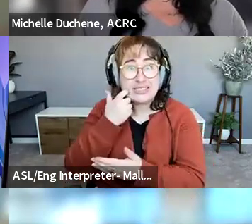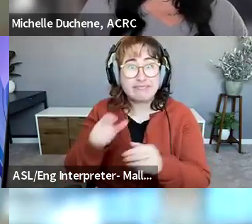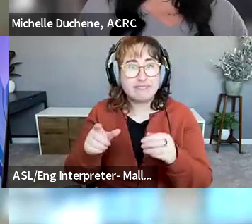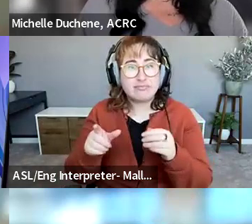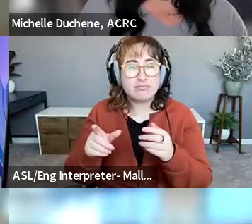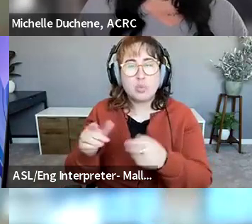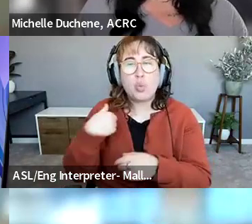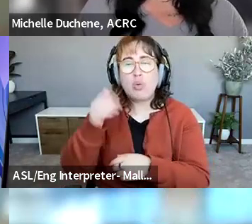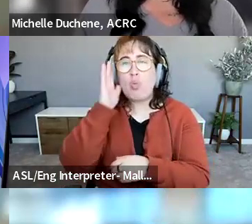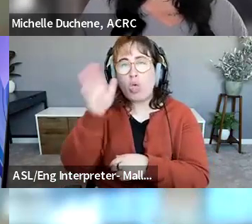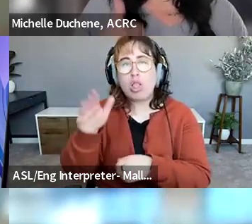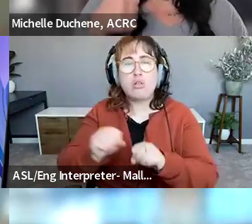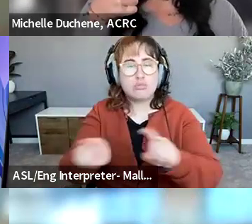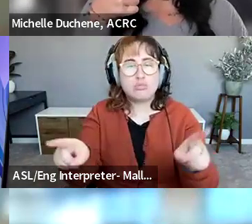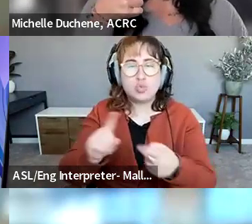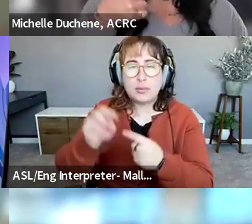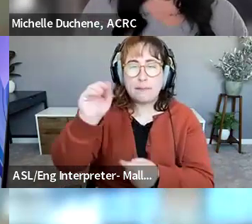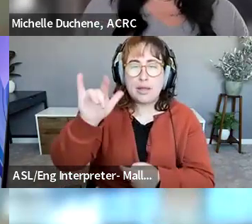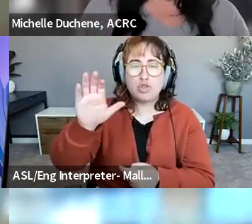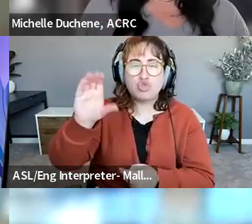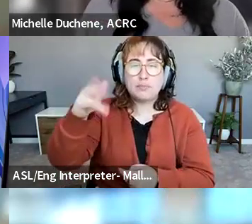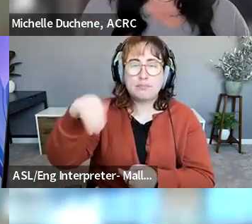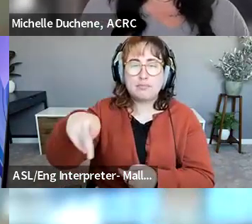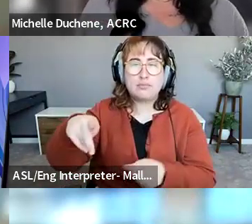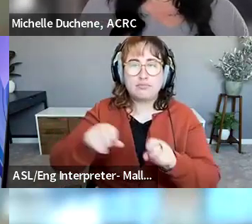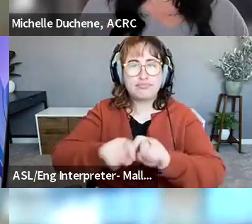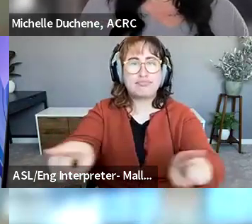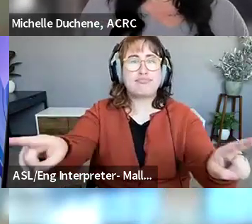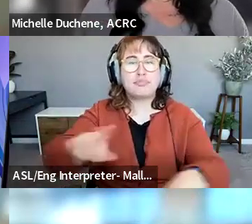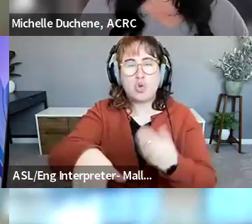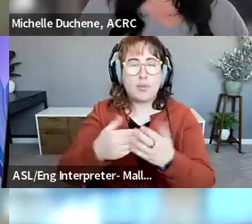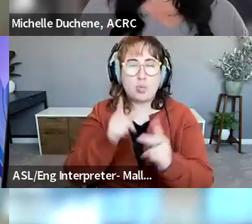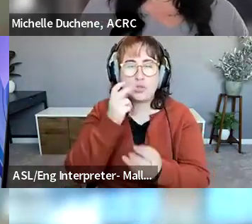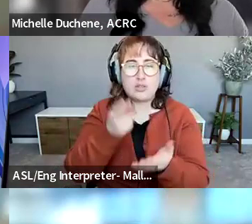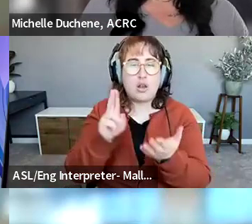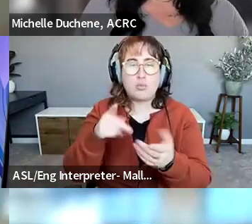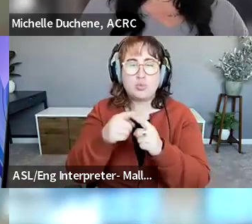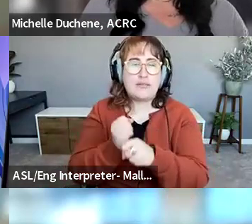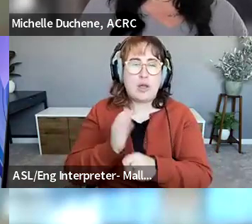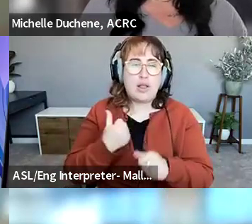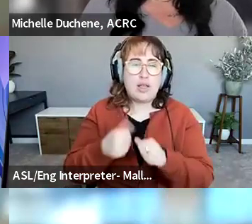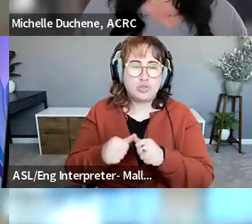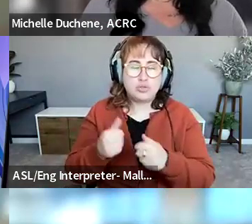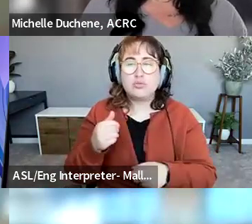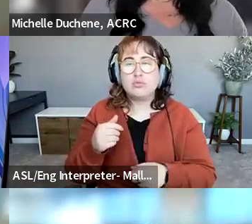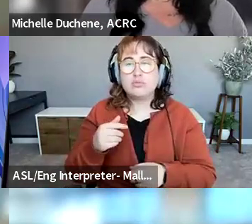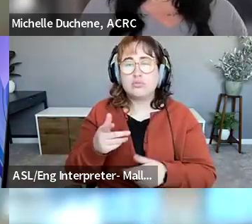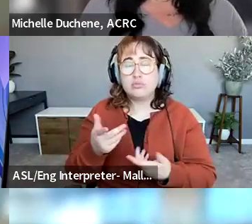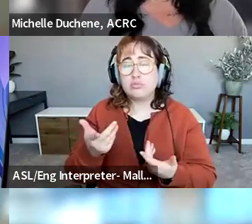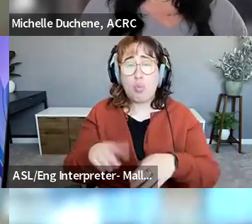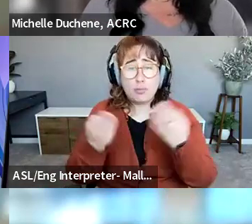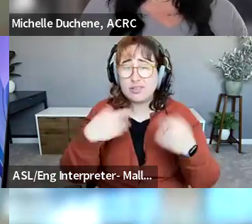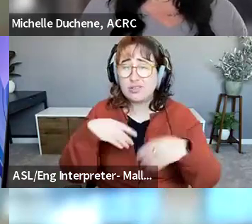to MailChimp to all of our people that are signed up. And so follow the links that are in there, go